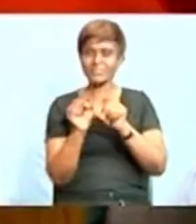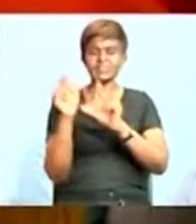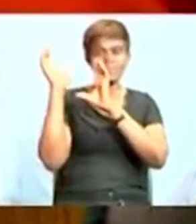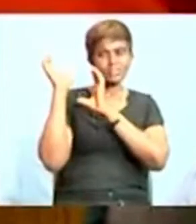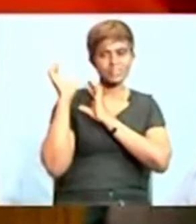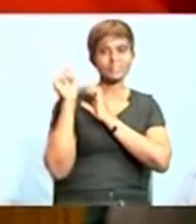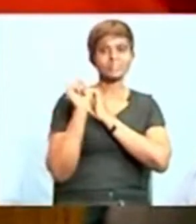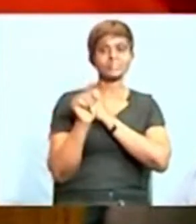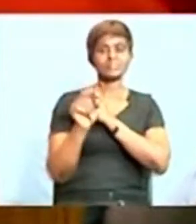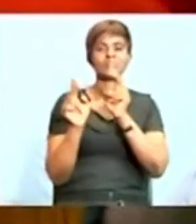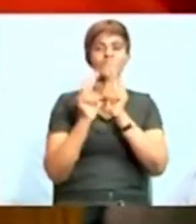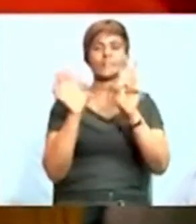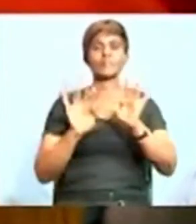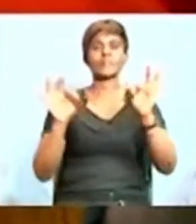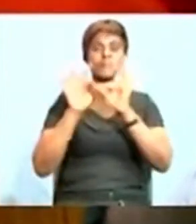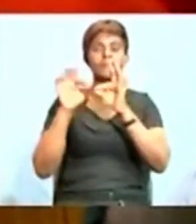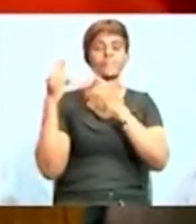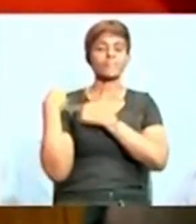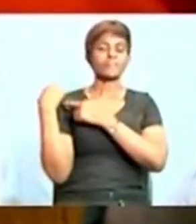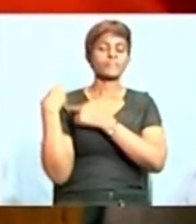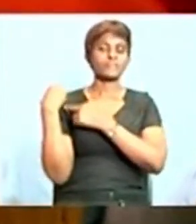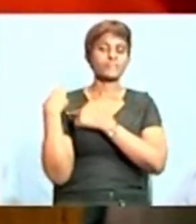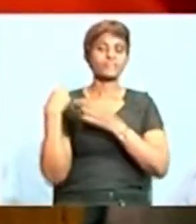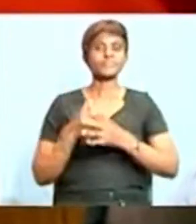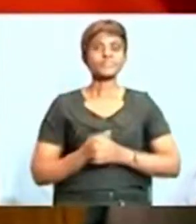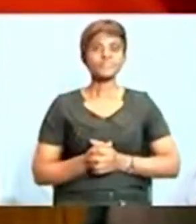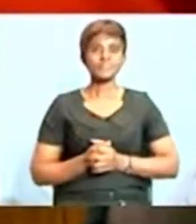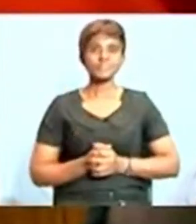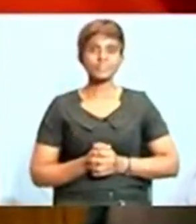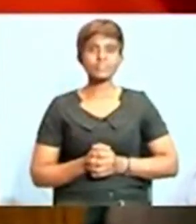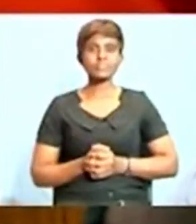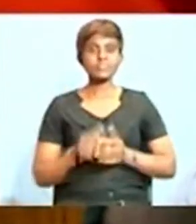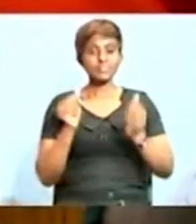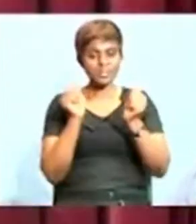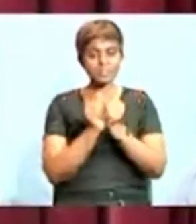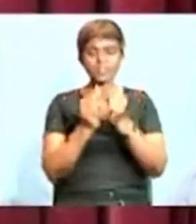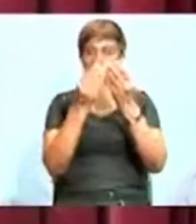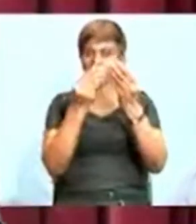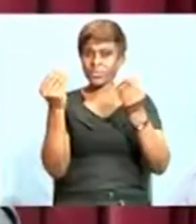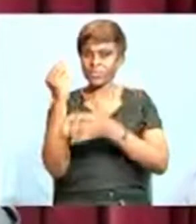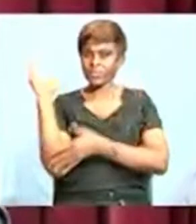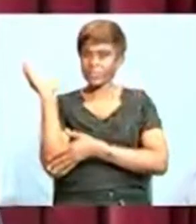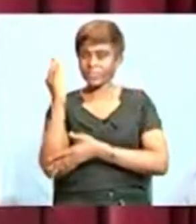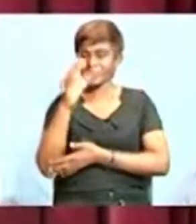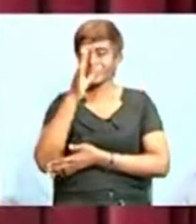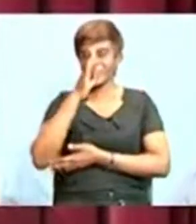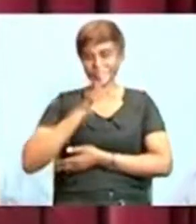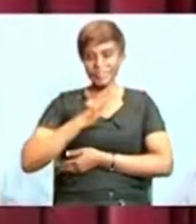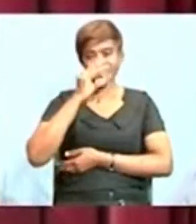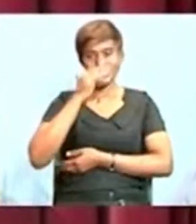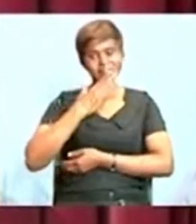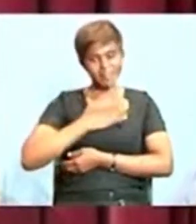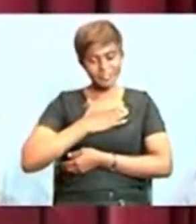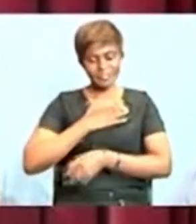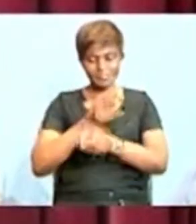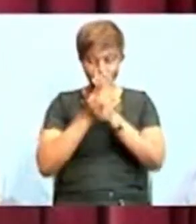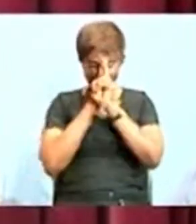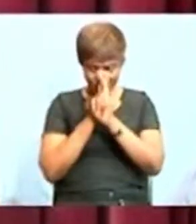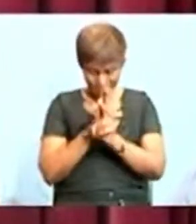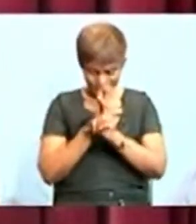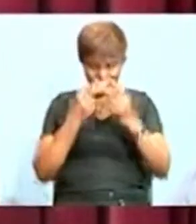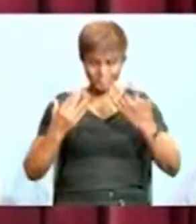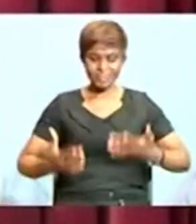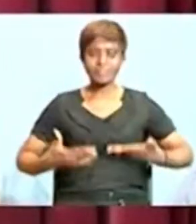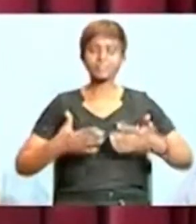this important responsibility. With these few remarks, Madam Speaker, it is my honor and privilege to call